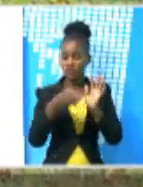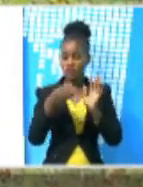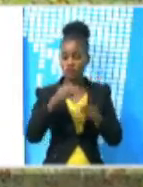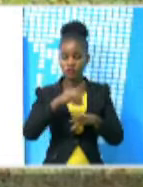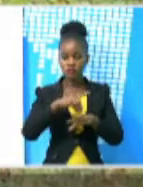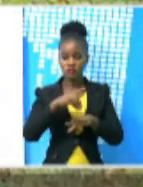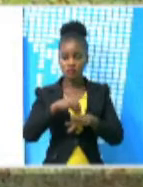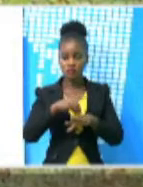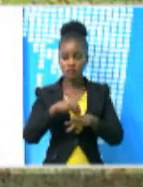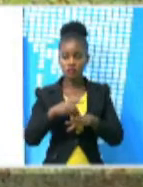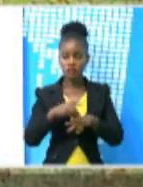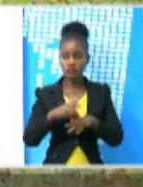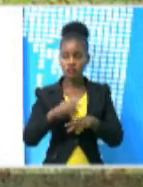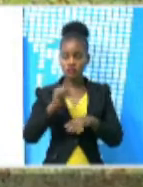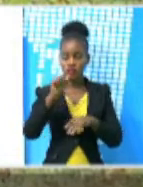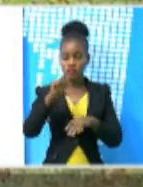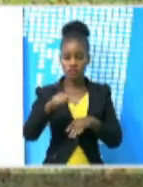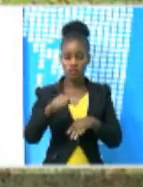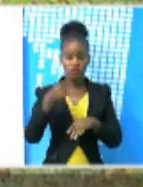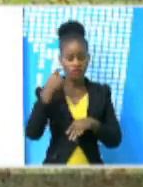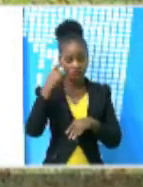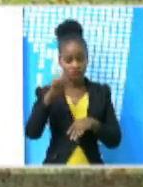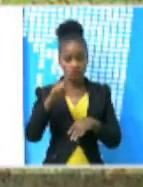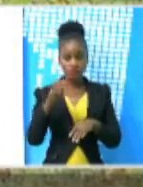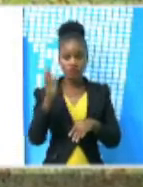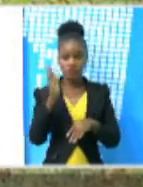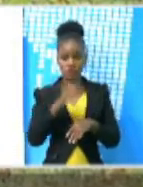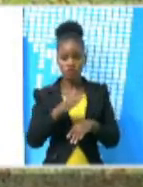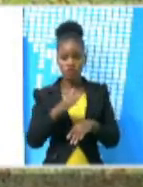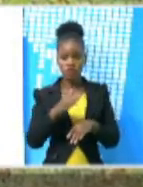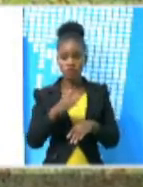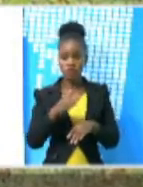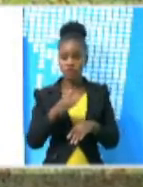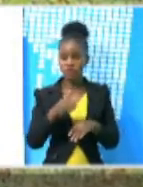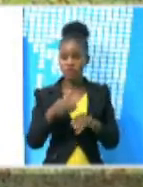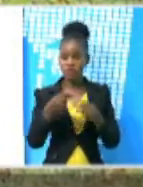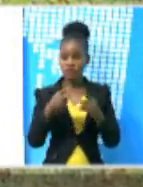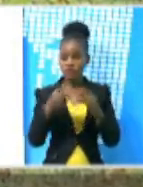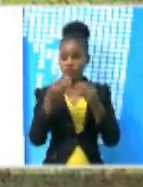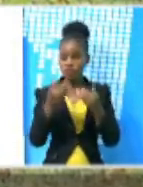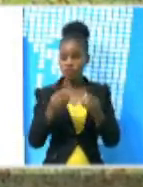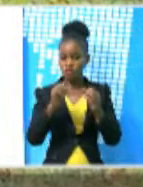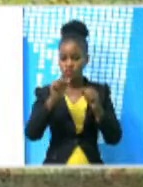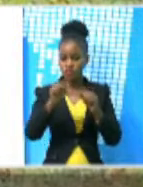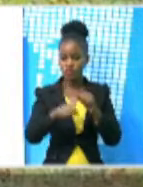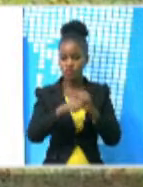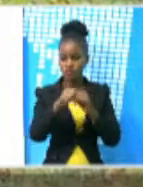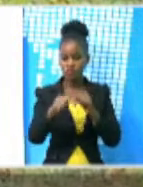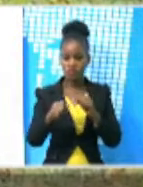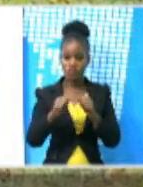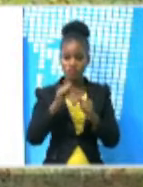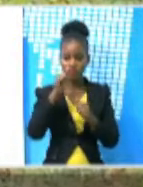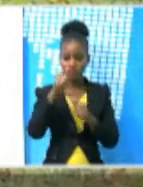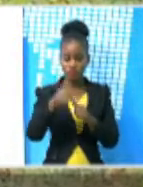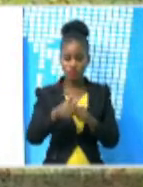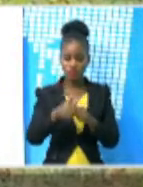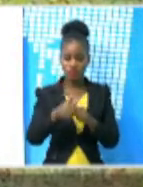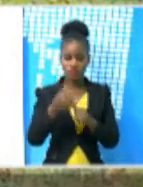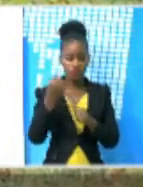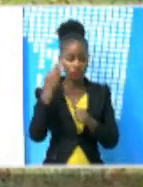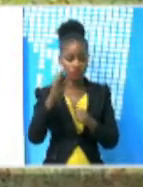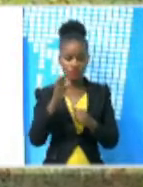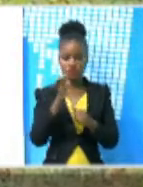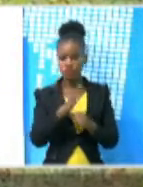days, we could harvest bags for sorghum, but now you cannot get a full sack, even